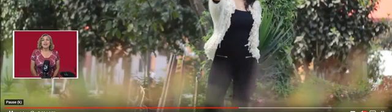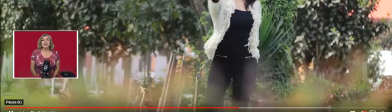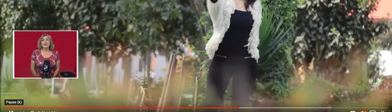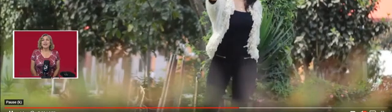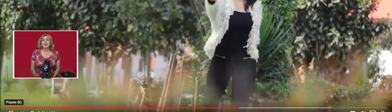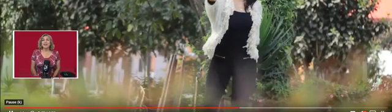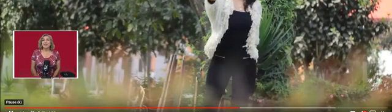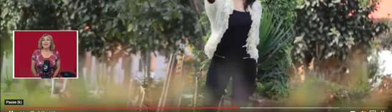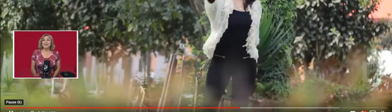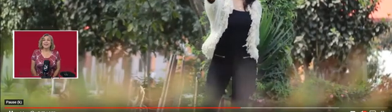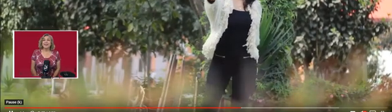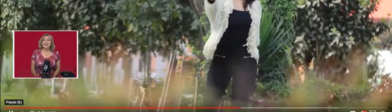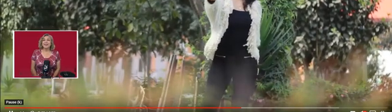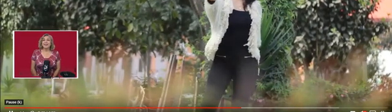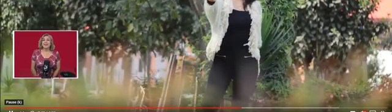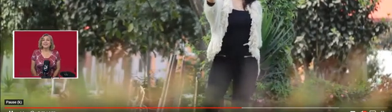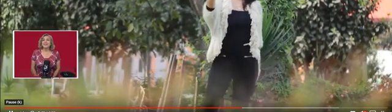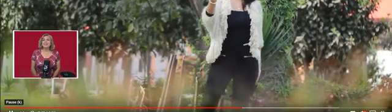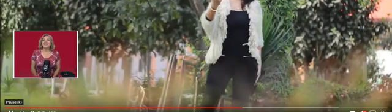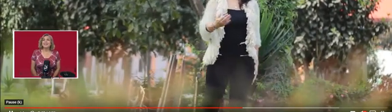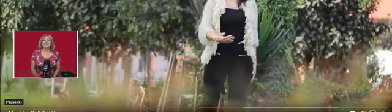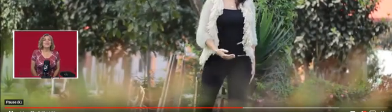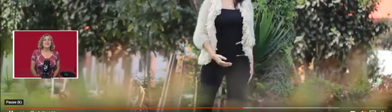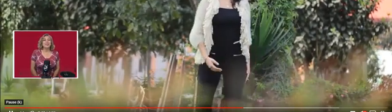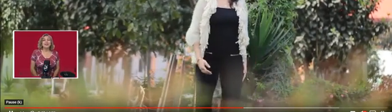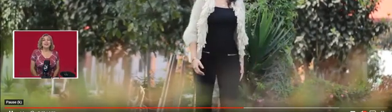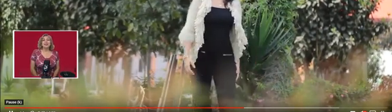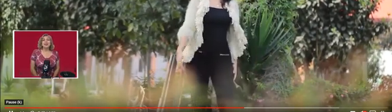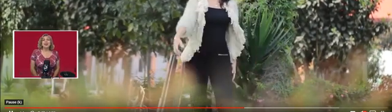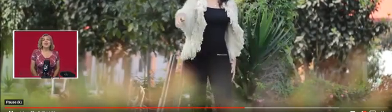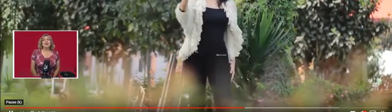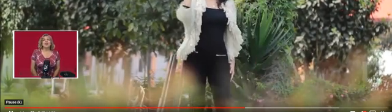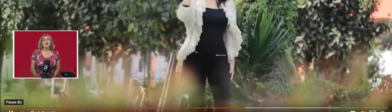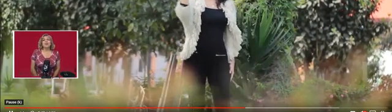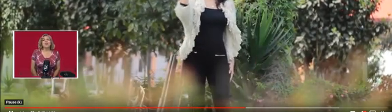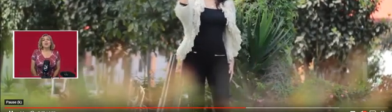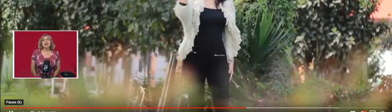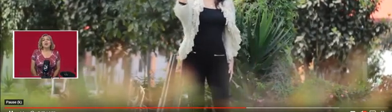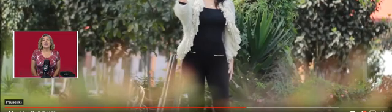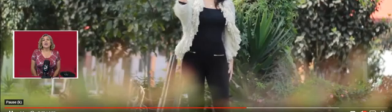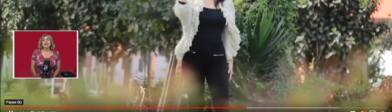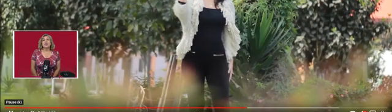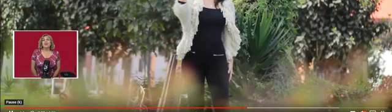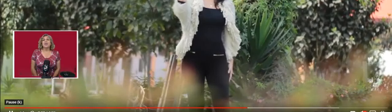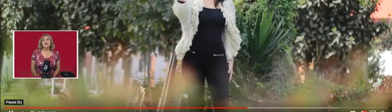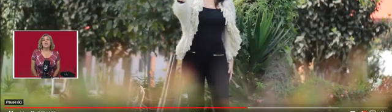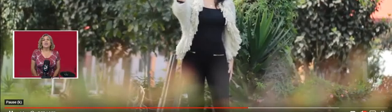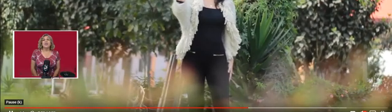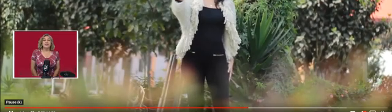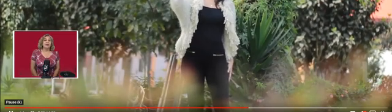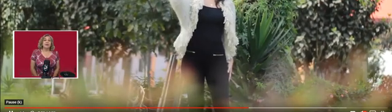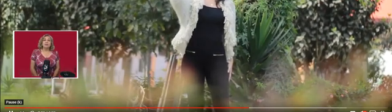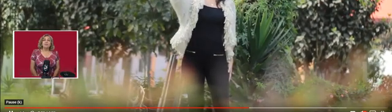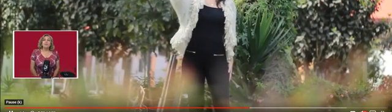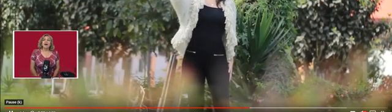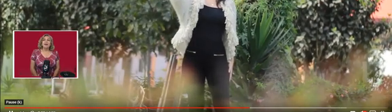happen shortly because it would help us a lot. Me gustó la declaración. I like the